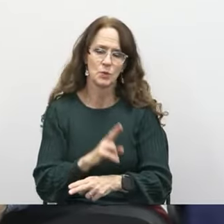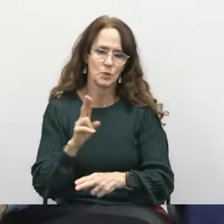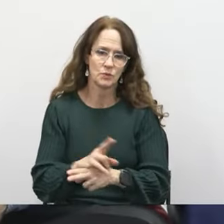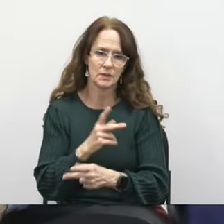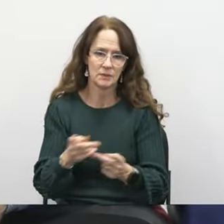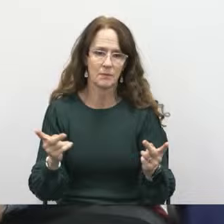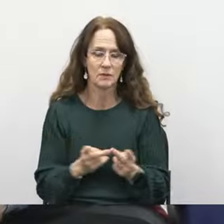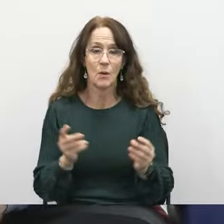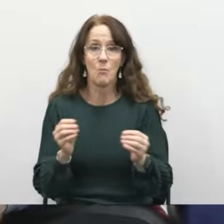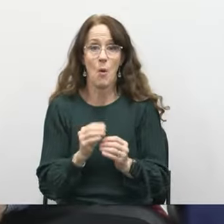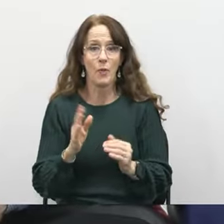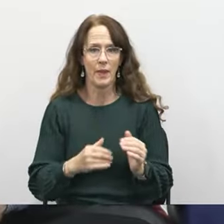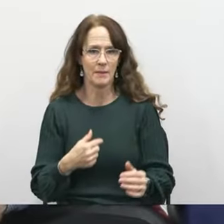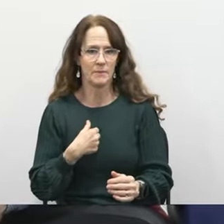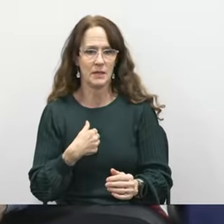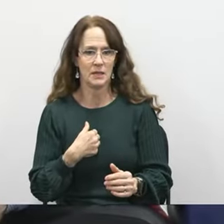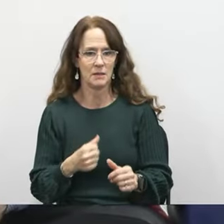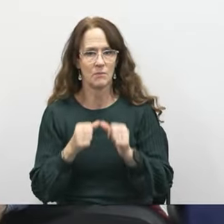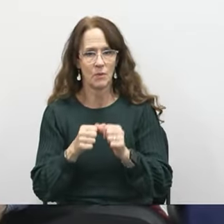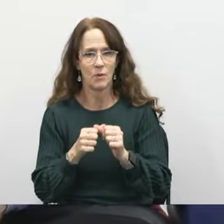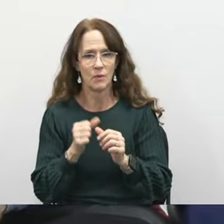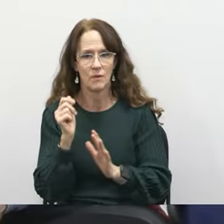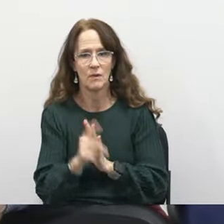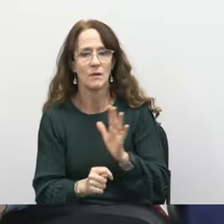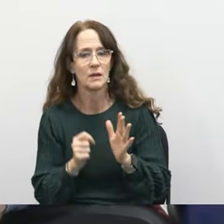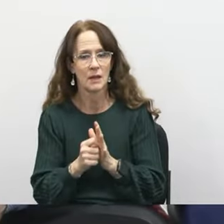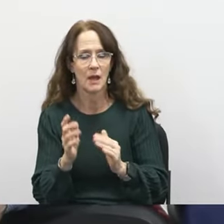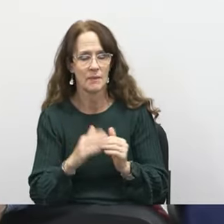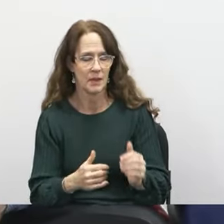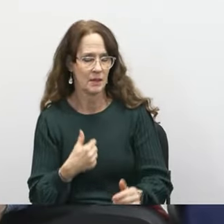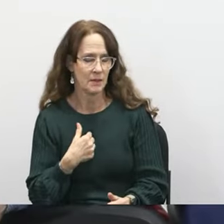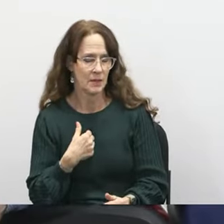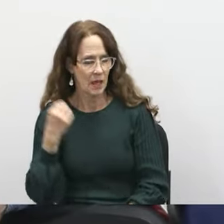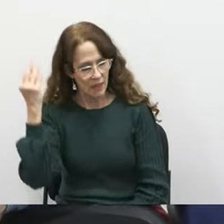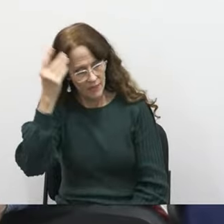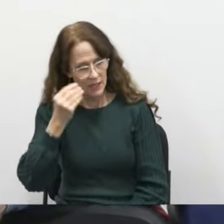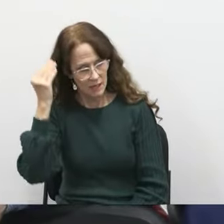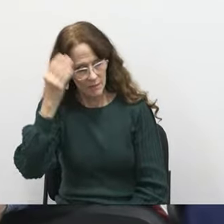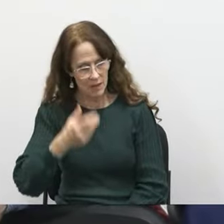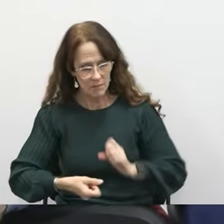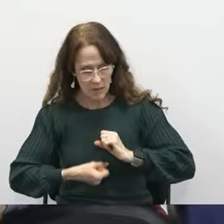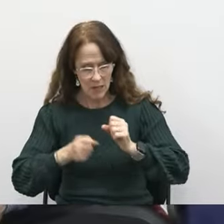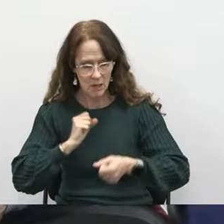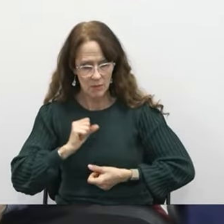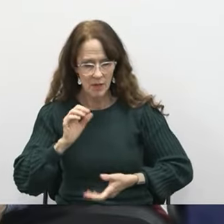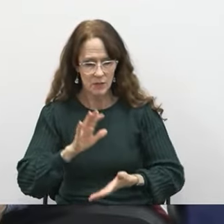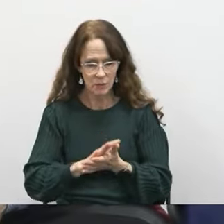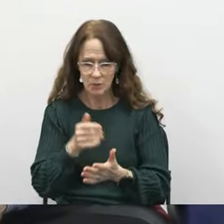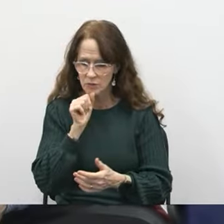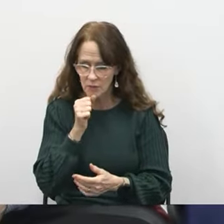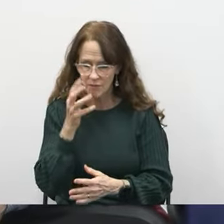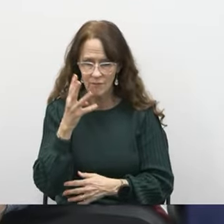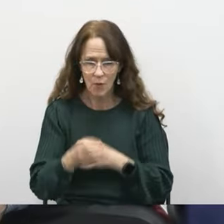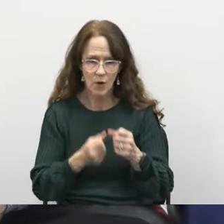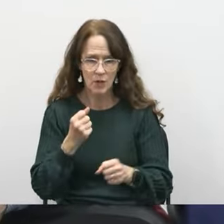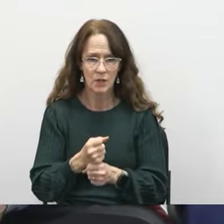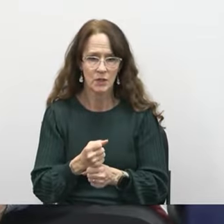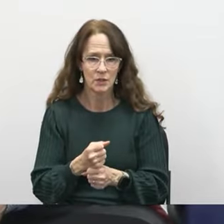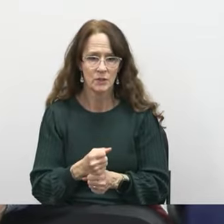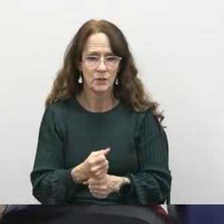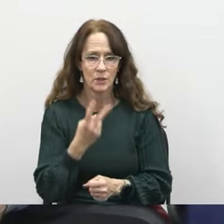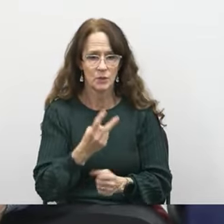than me, and for more consistent periods than me. It makes me think about the tragedies my school has already suffered in the past 4 years alone.